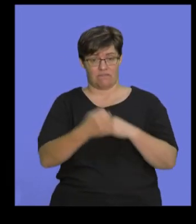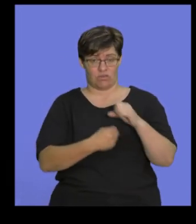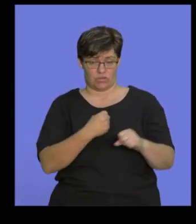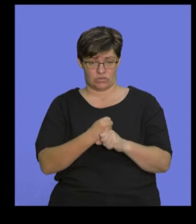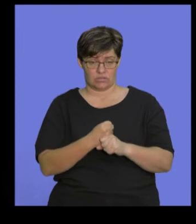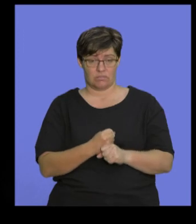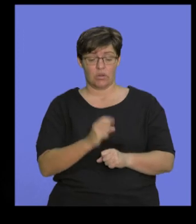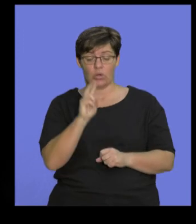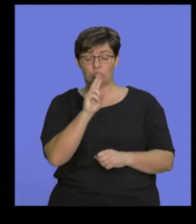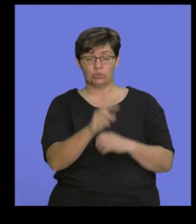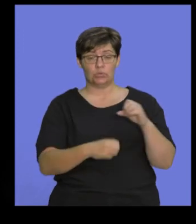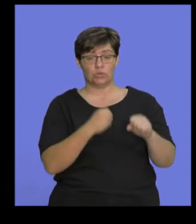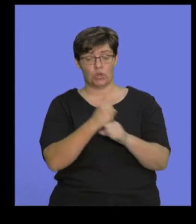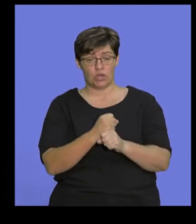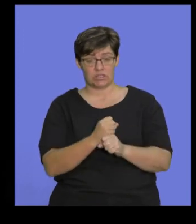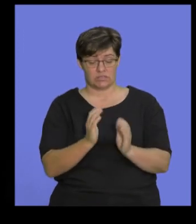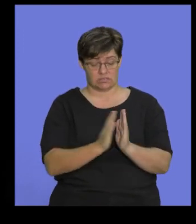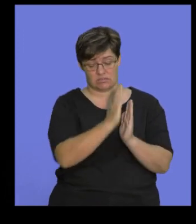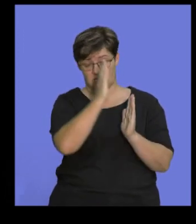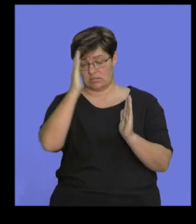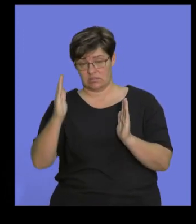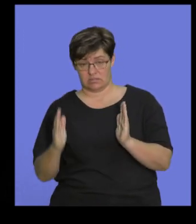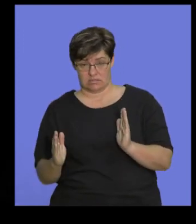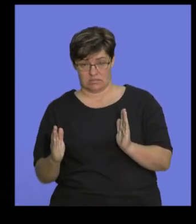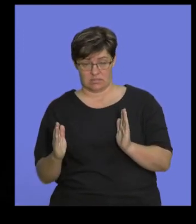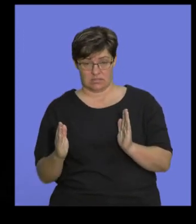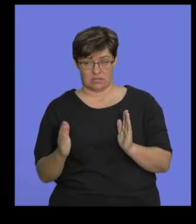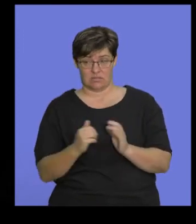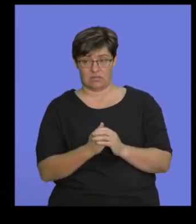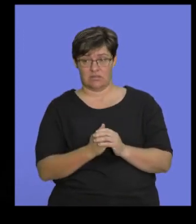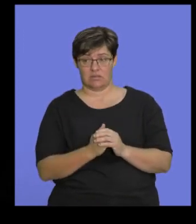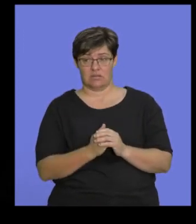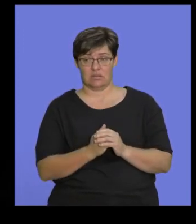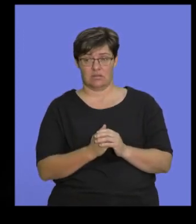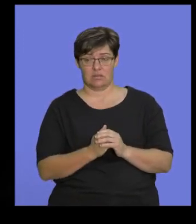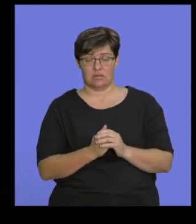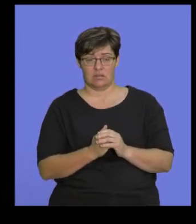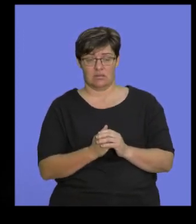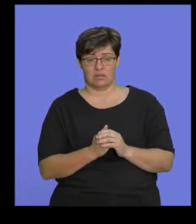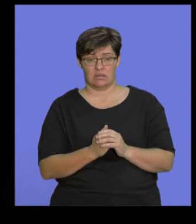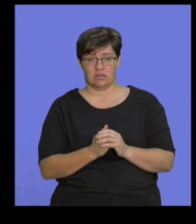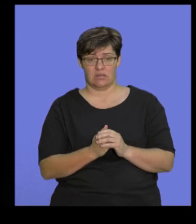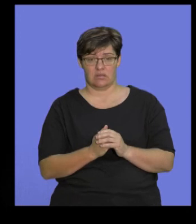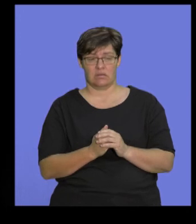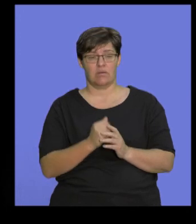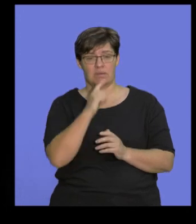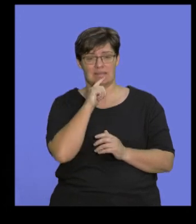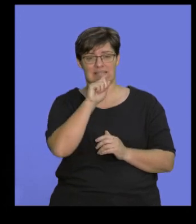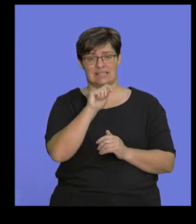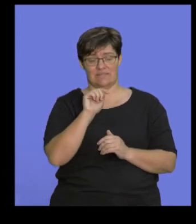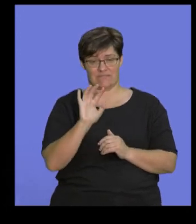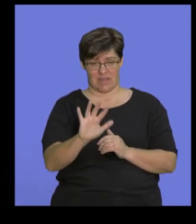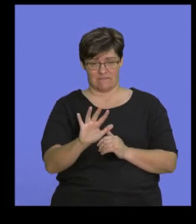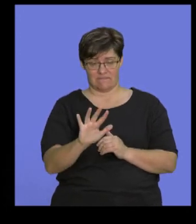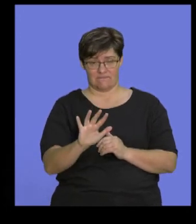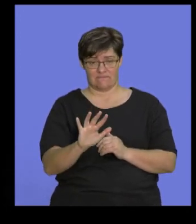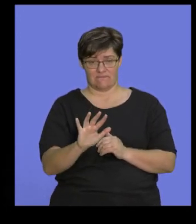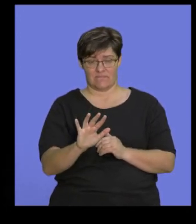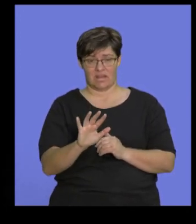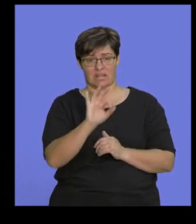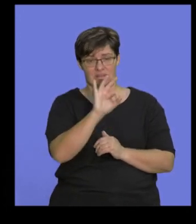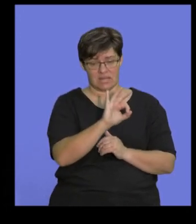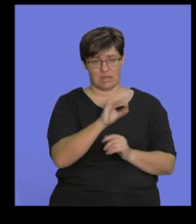years, so after the 2 years now, after 2 years it means it's actually T5, because T3 plus